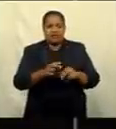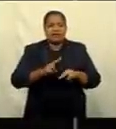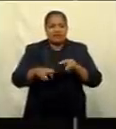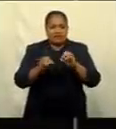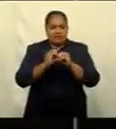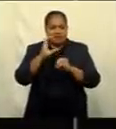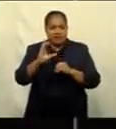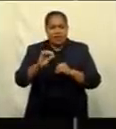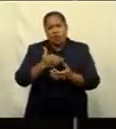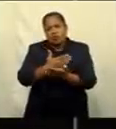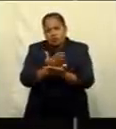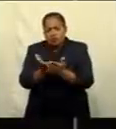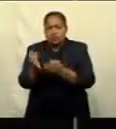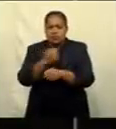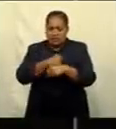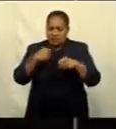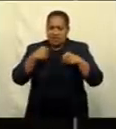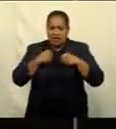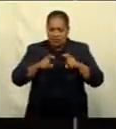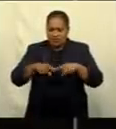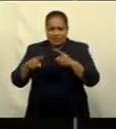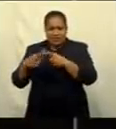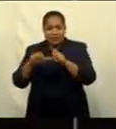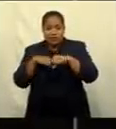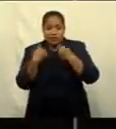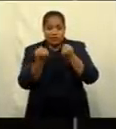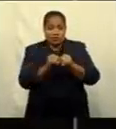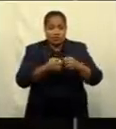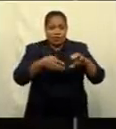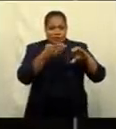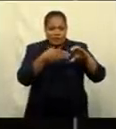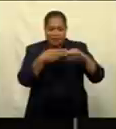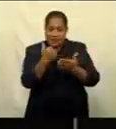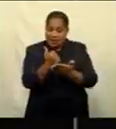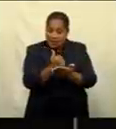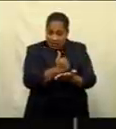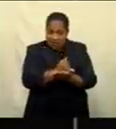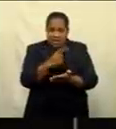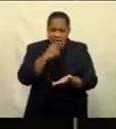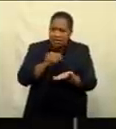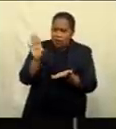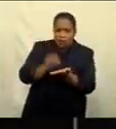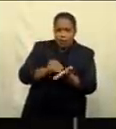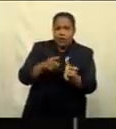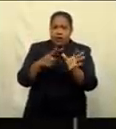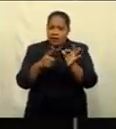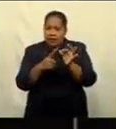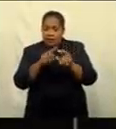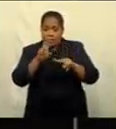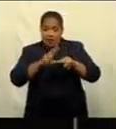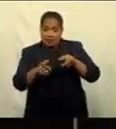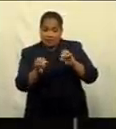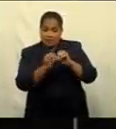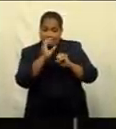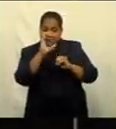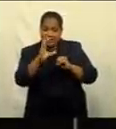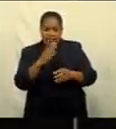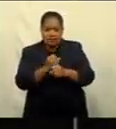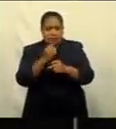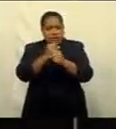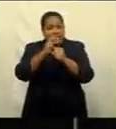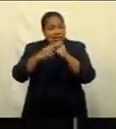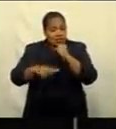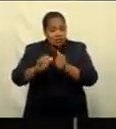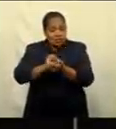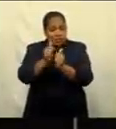fbcnews@fbc.com.fj or share it with us via our various social media accounts. You can also download our FBC app to keep updated with the very latest